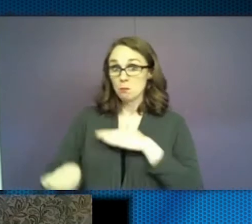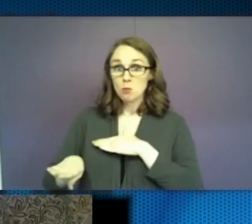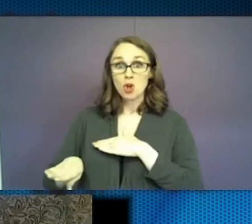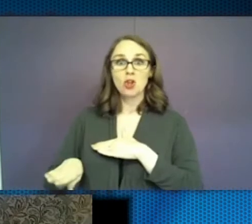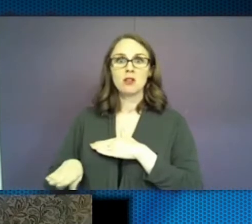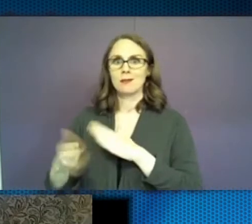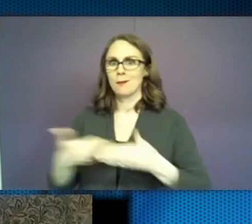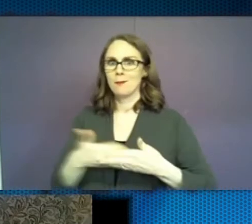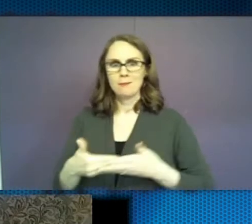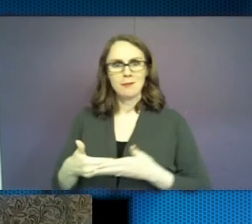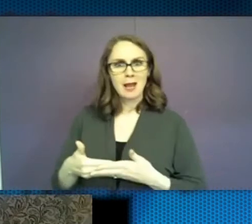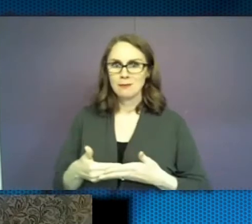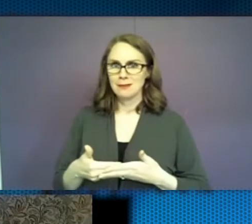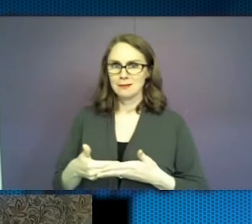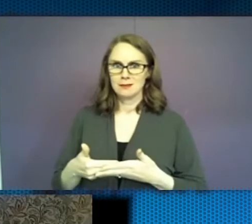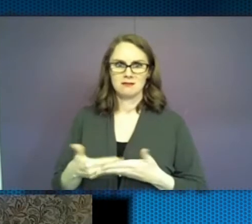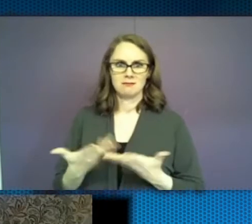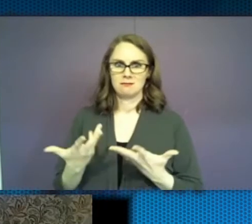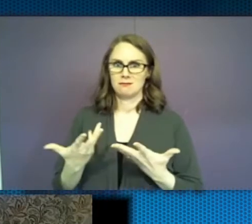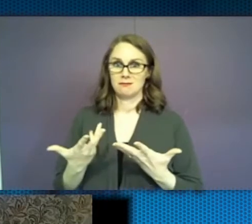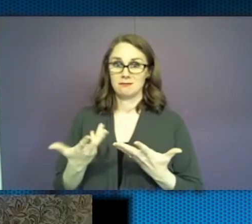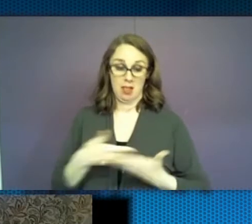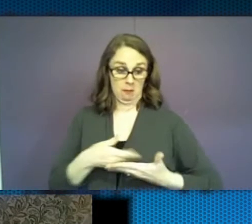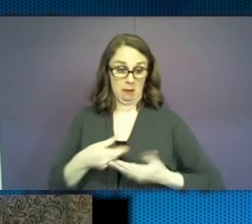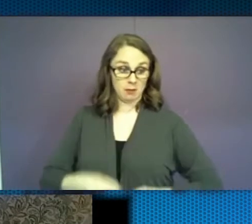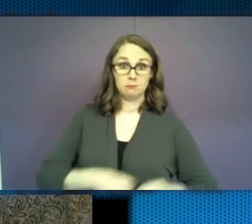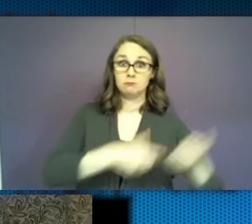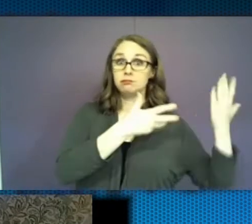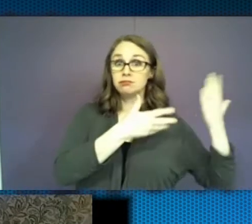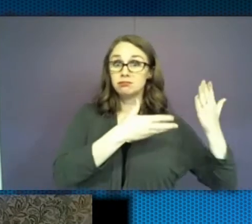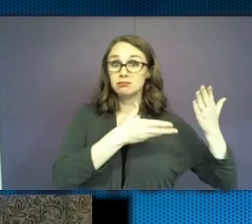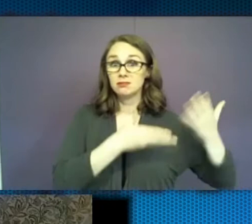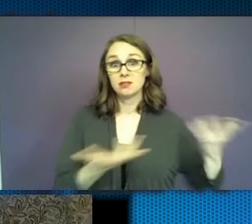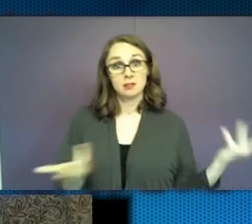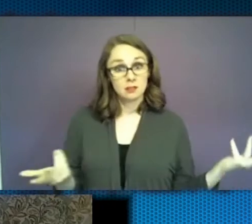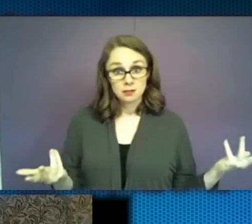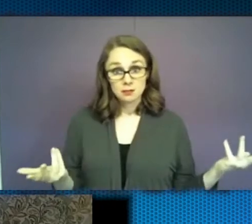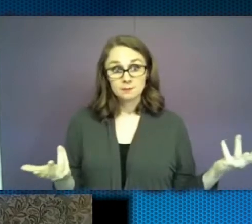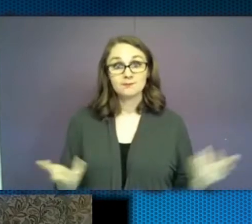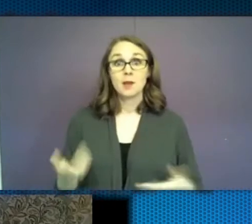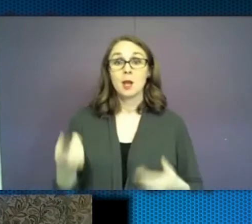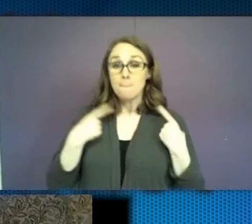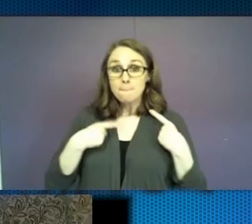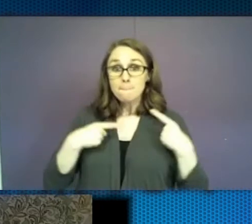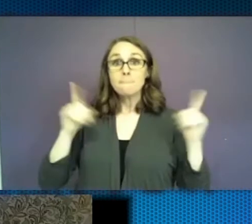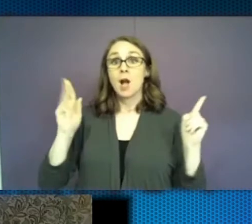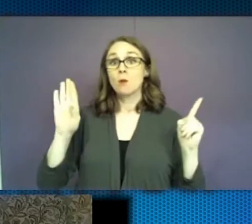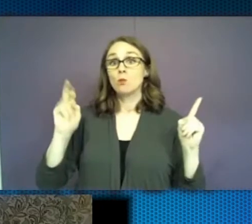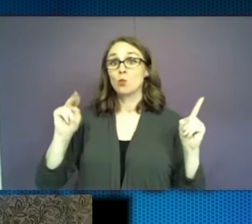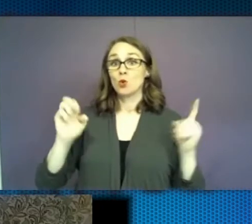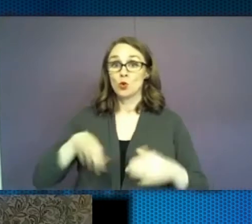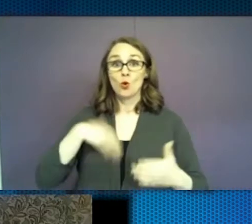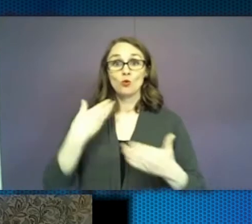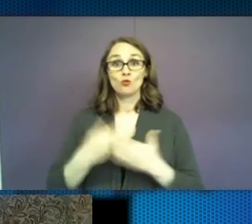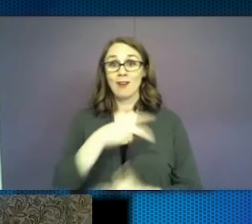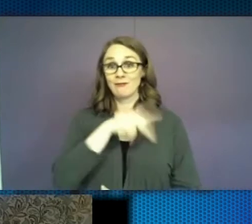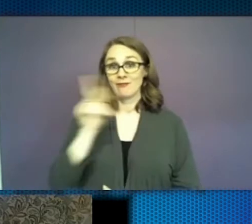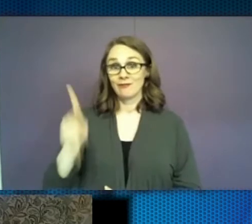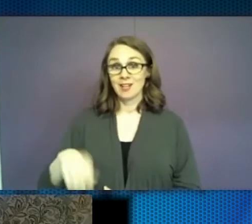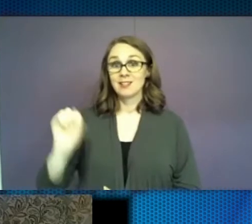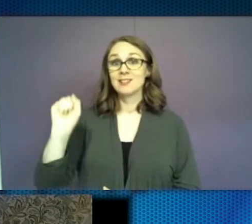and their babies. And they were just kind of tossed overboard. So finally, the Brunners arrived in Philadelphia on September